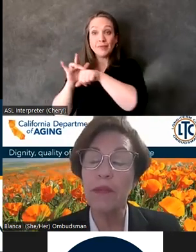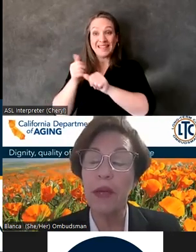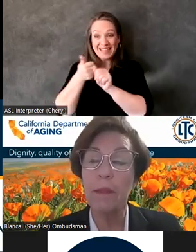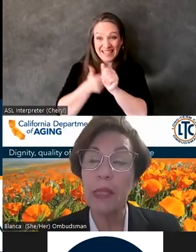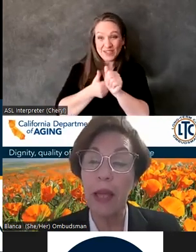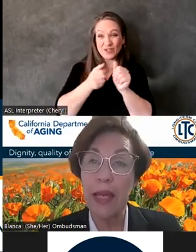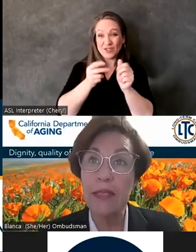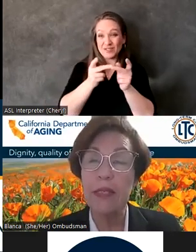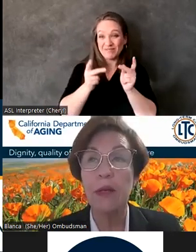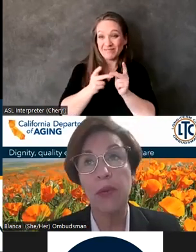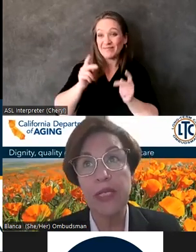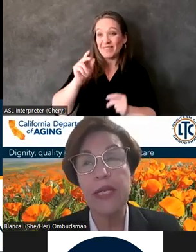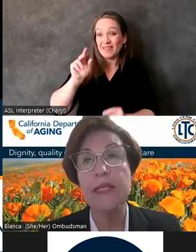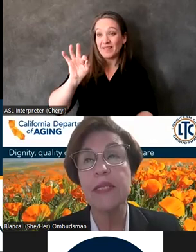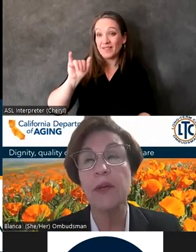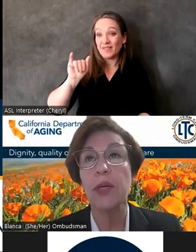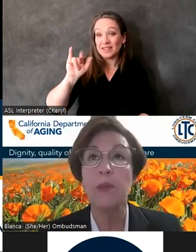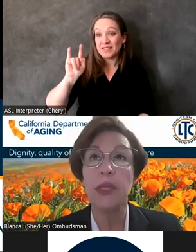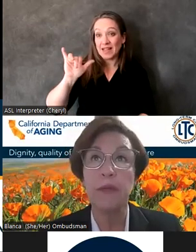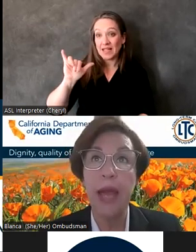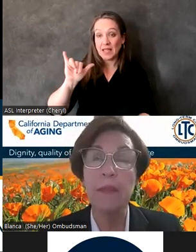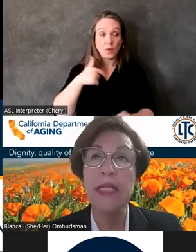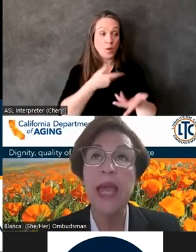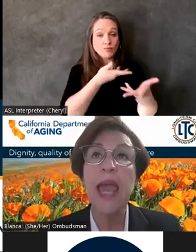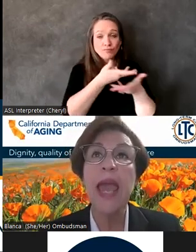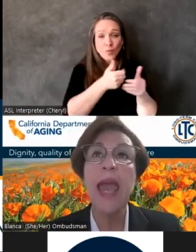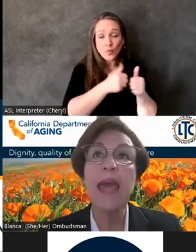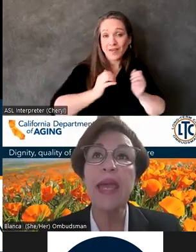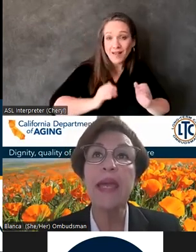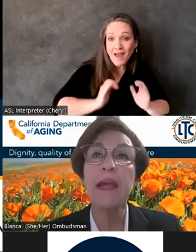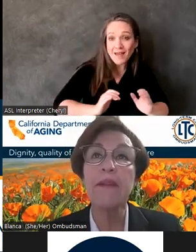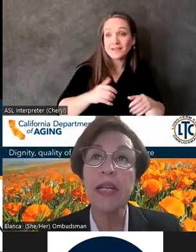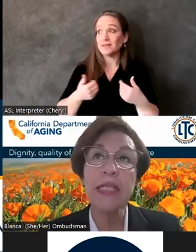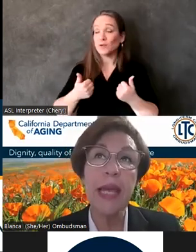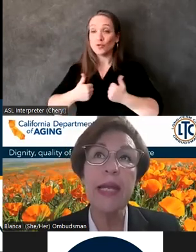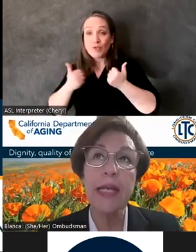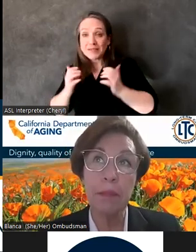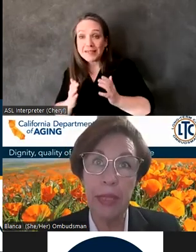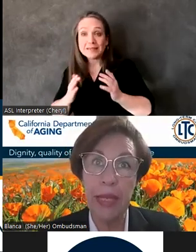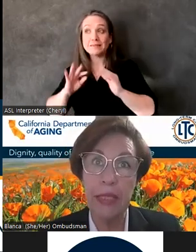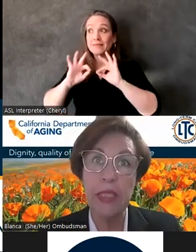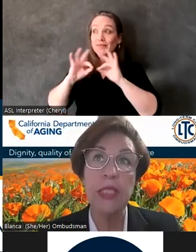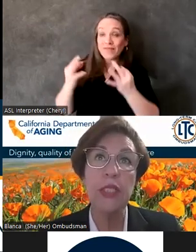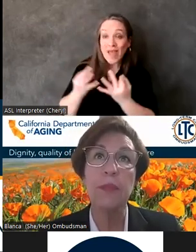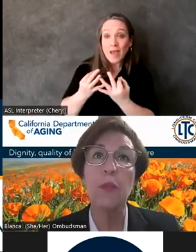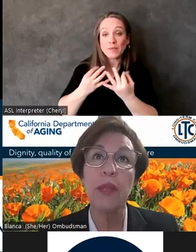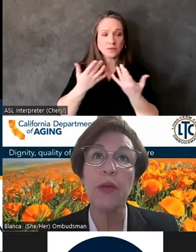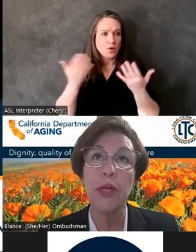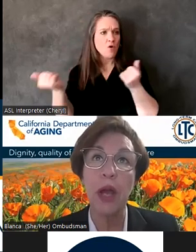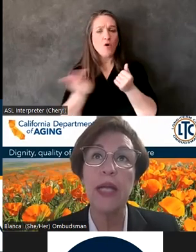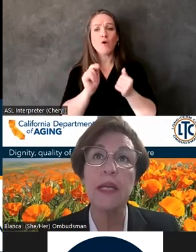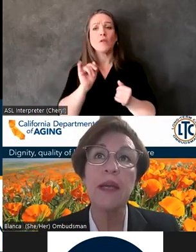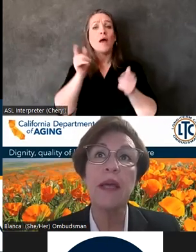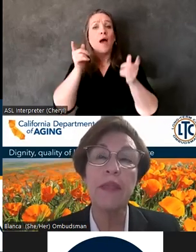working with clients or residents, they're working with their families, and they investigate any complaints to determine whether